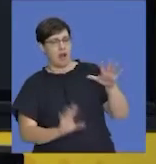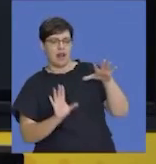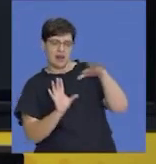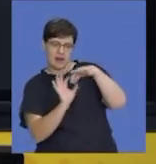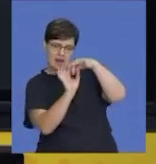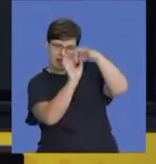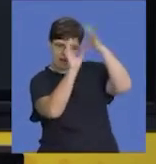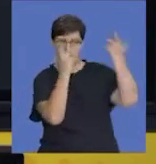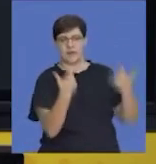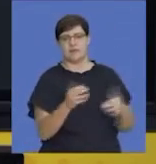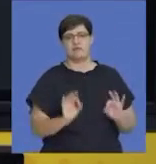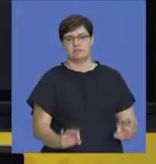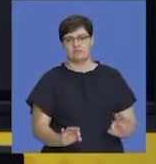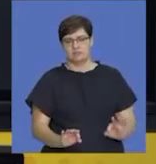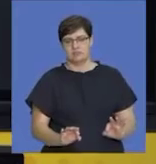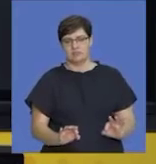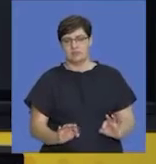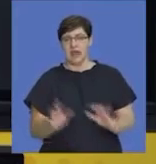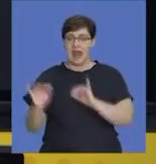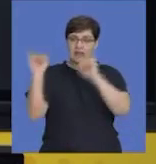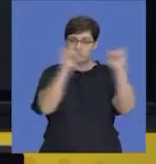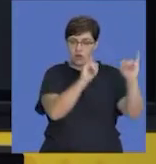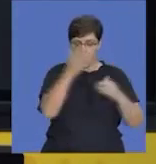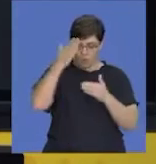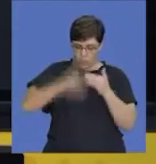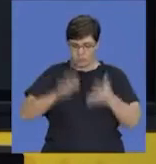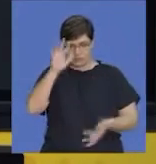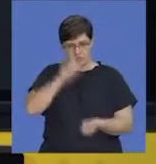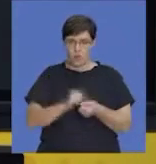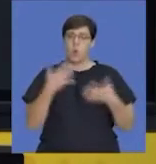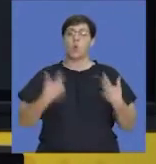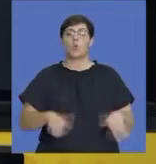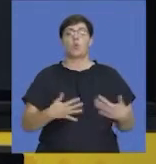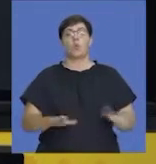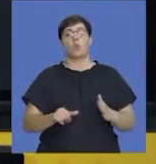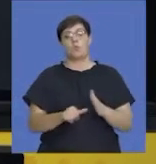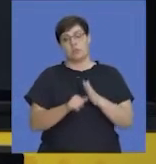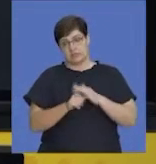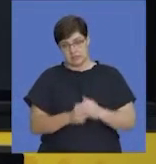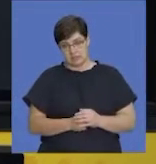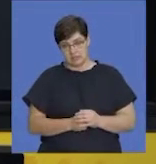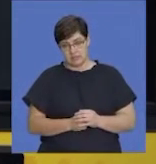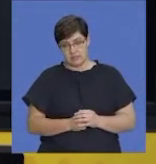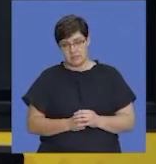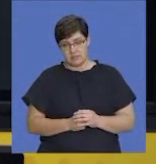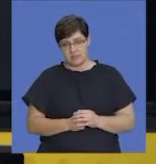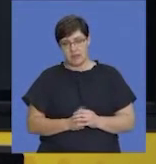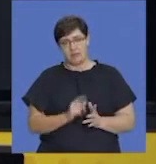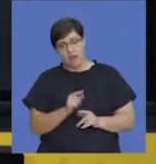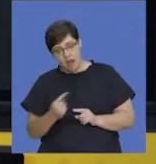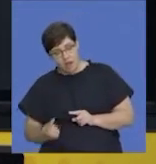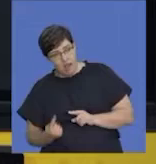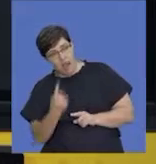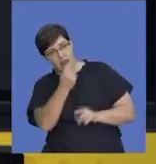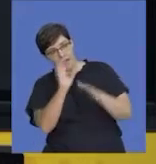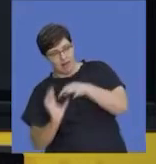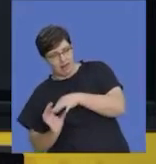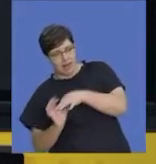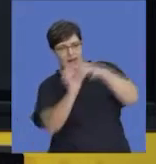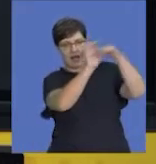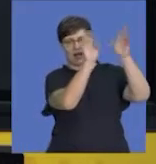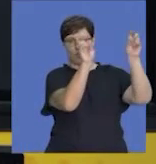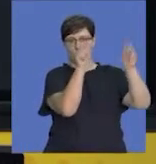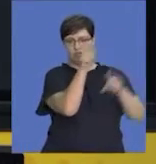must link, your paragraphs must link, your introduction and your conclusion are very, very important, and it must speak to the quotation.